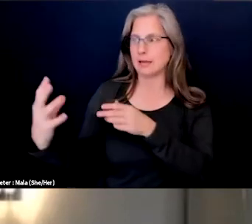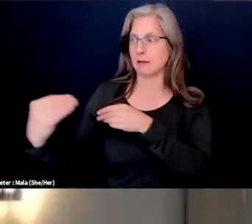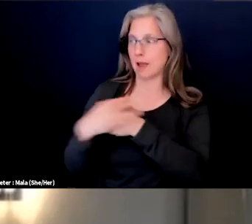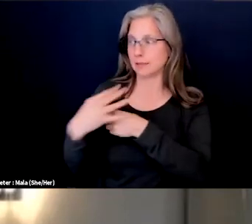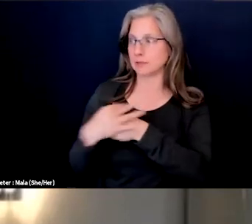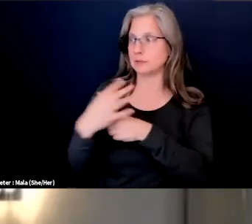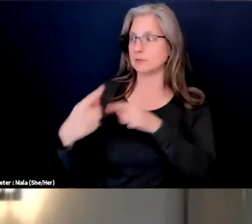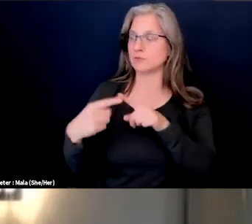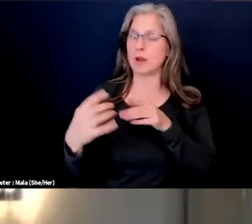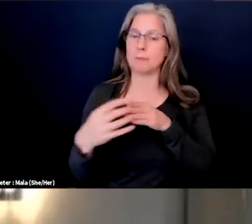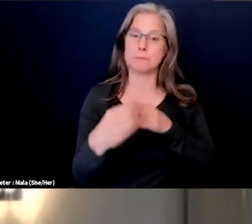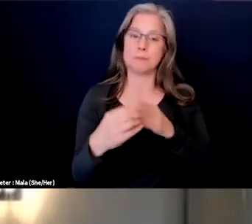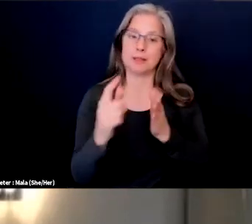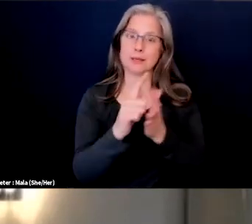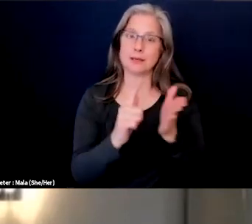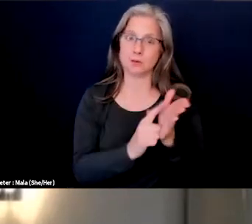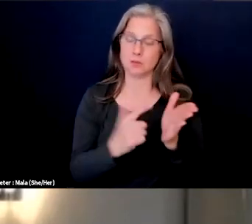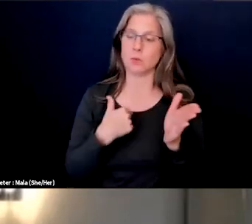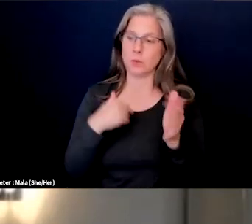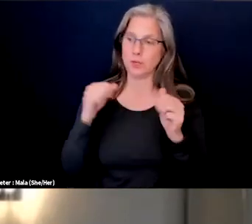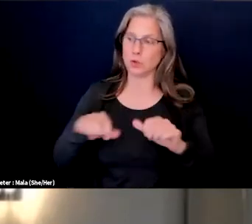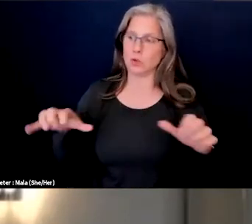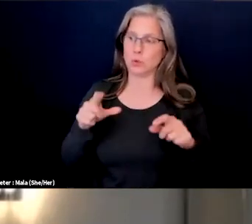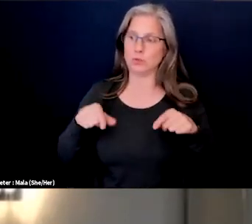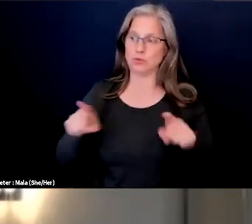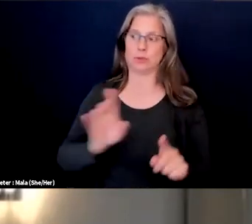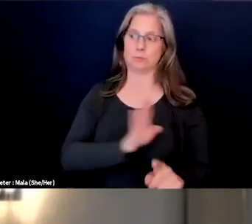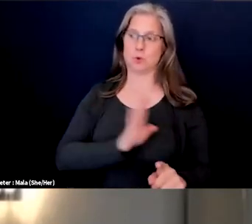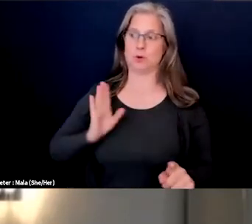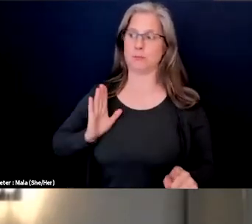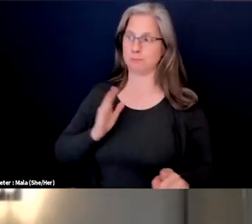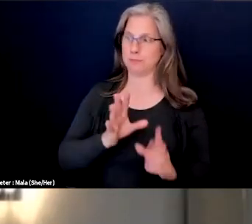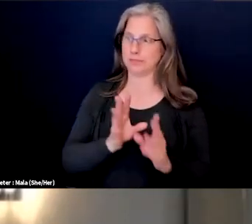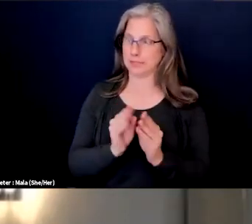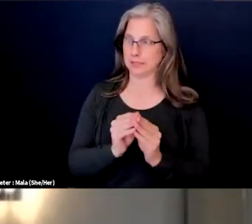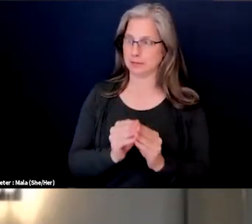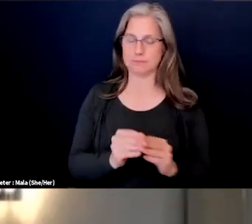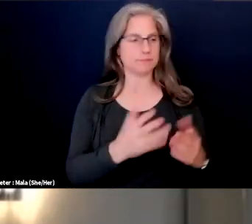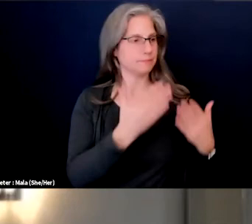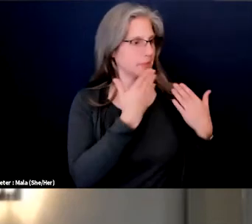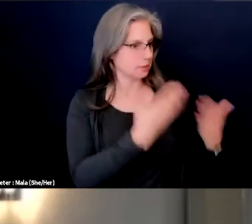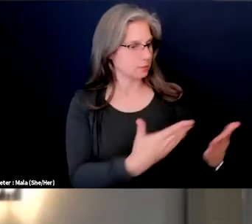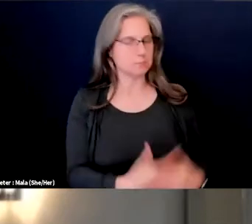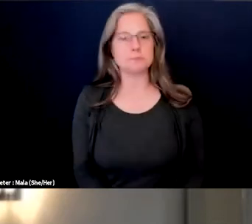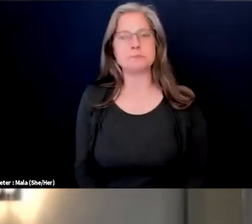to make sure that we were okay to do this in a board meeting. Thank you.